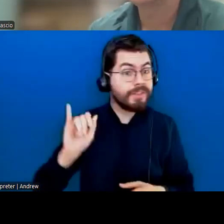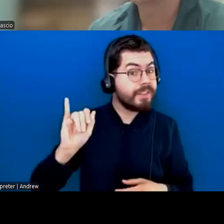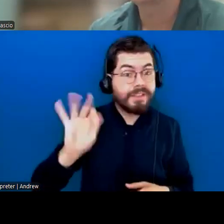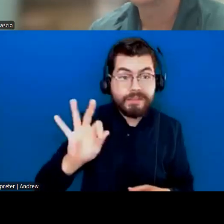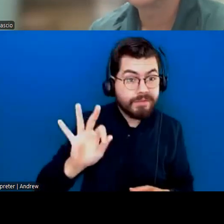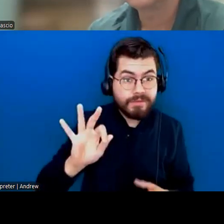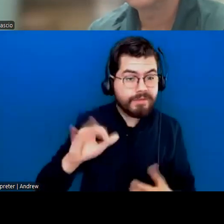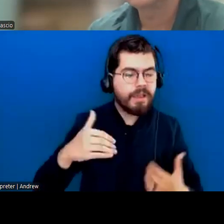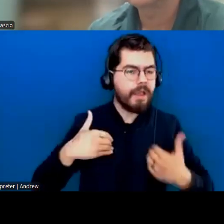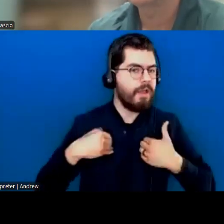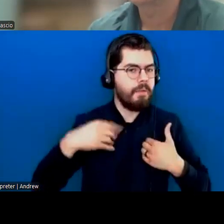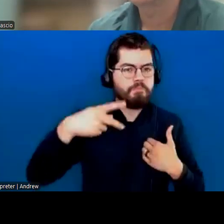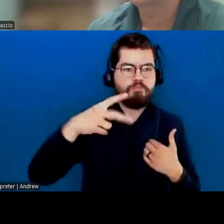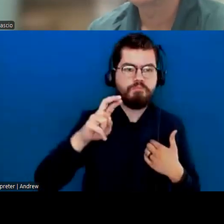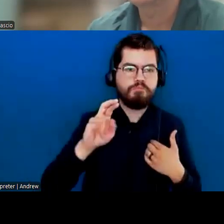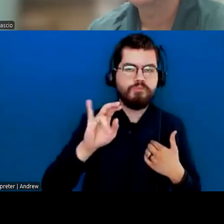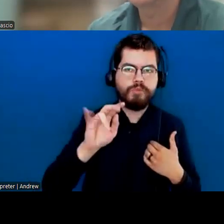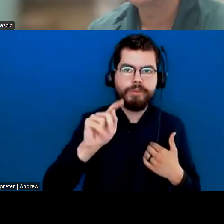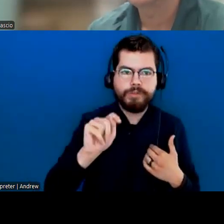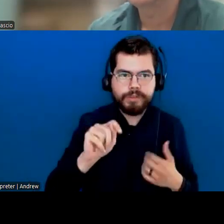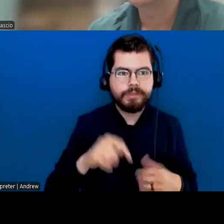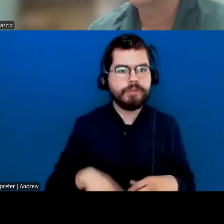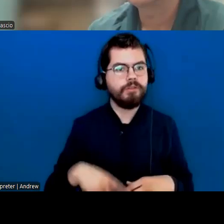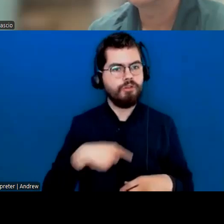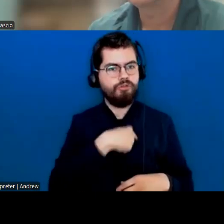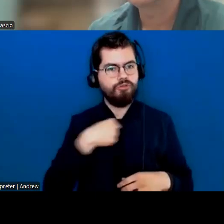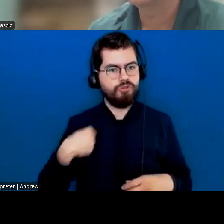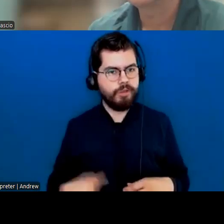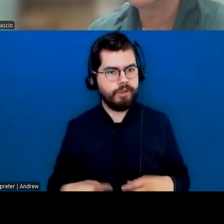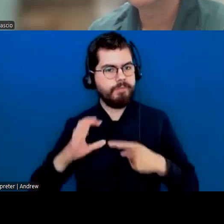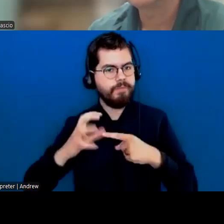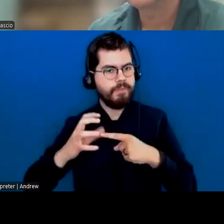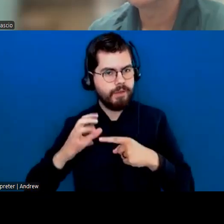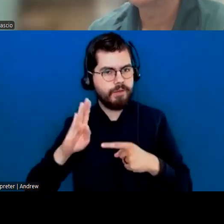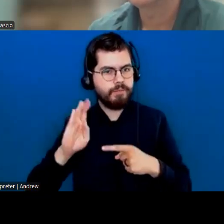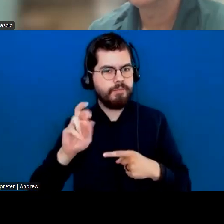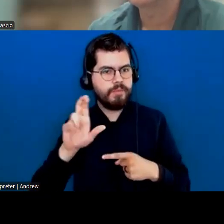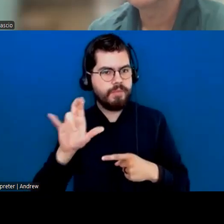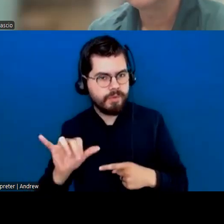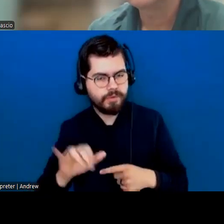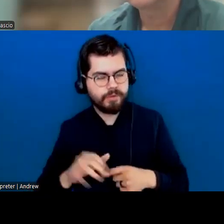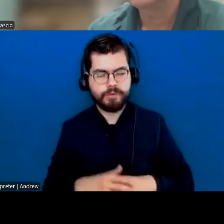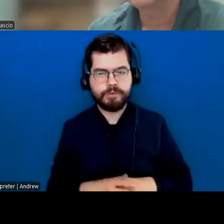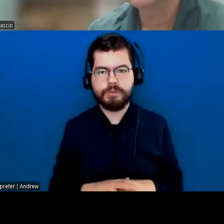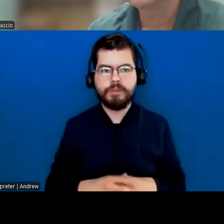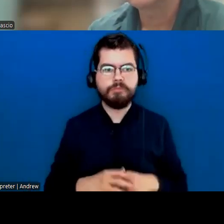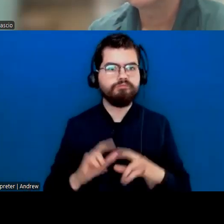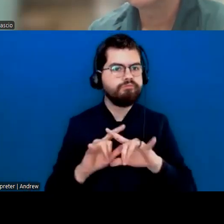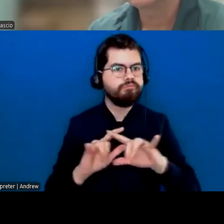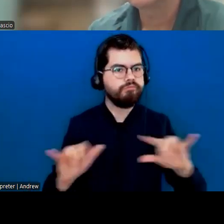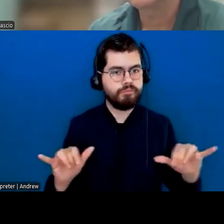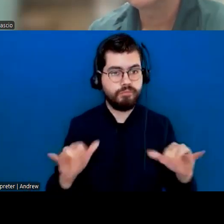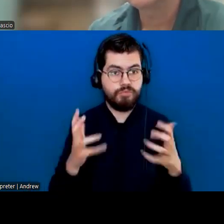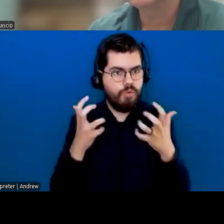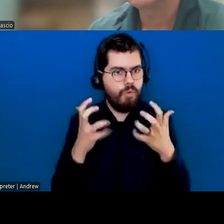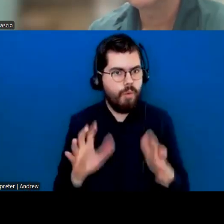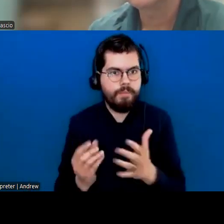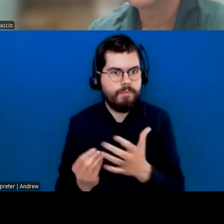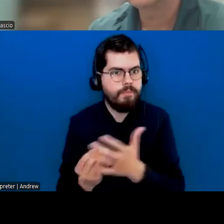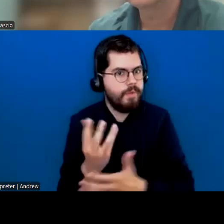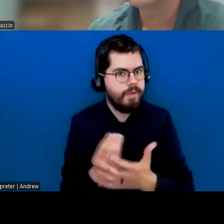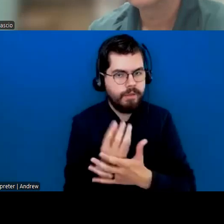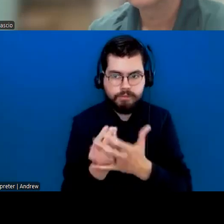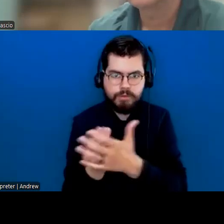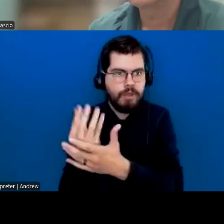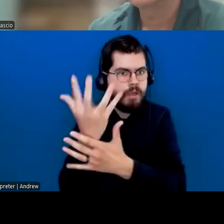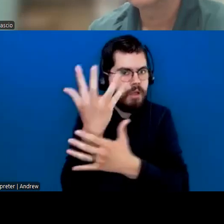elder and chinaberry and species that you may not want to be your next stand, but you haven't done the work to get oak